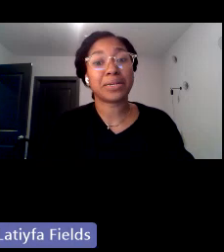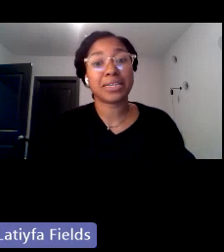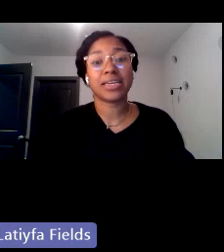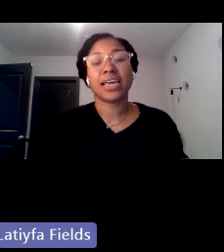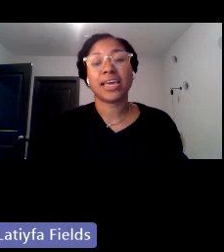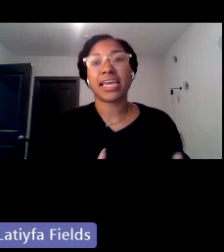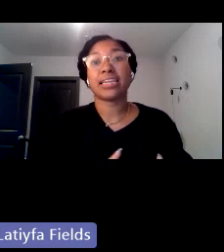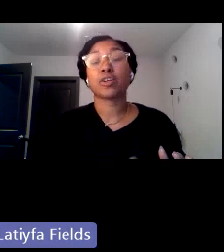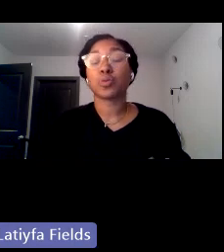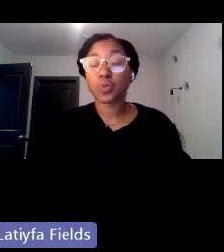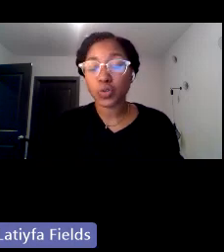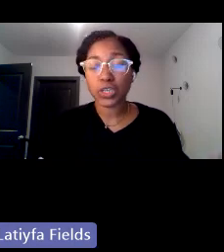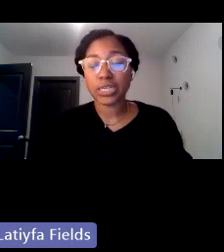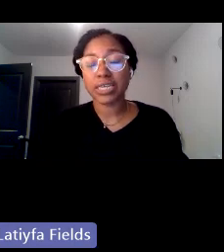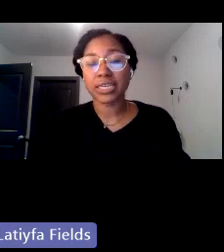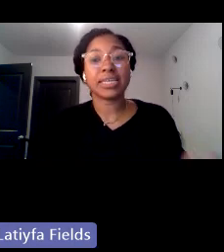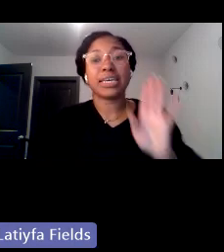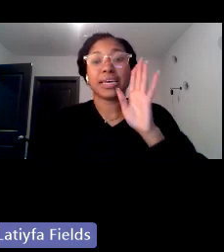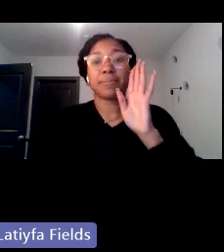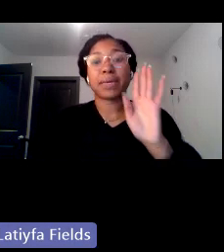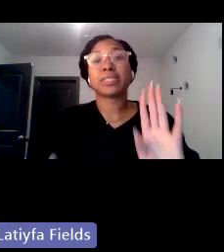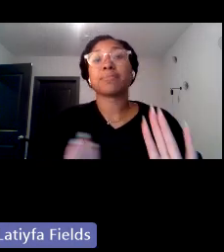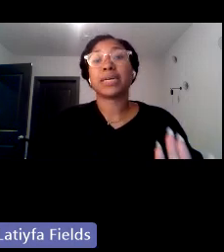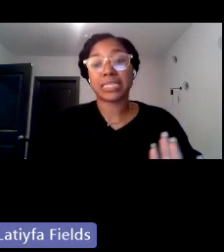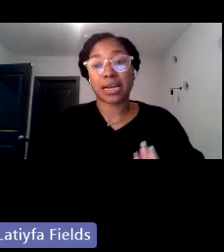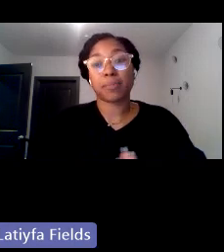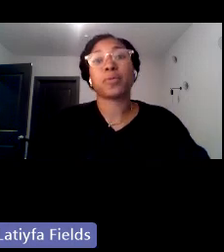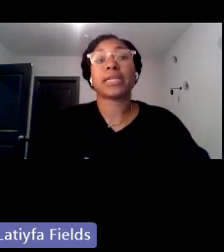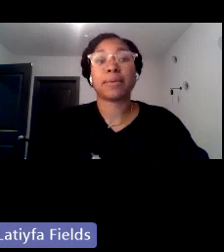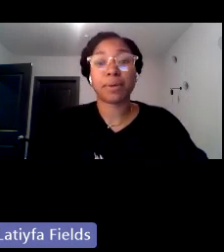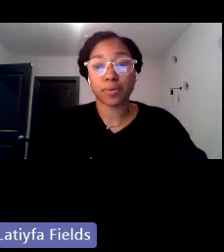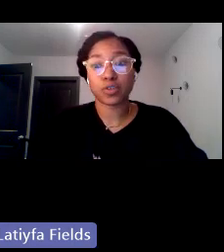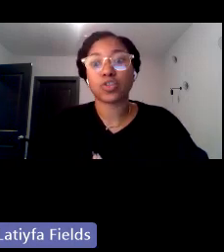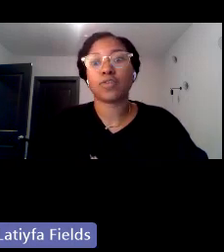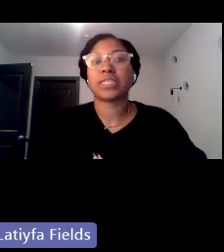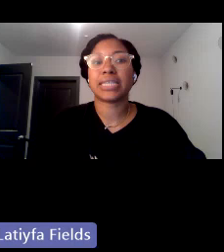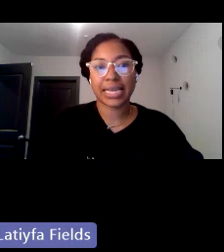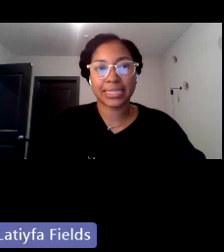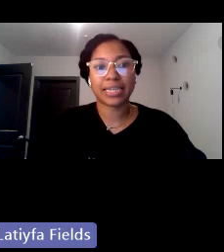given period. And crucially, payments must stop when a